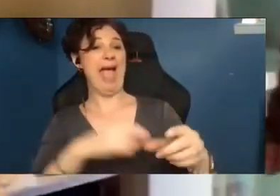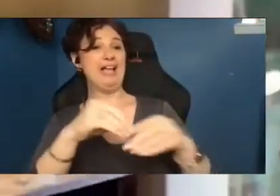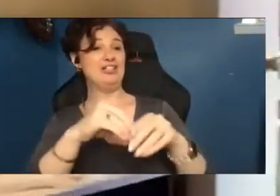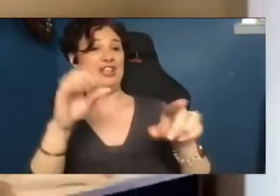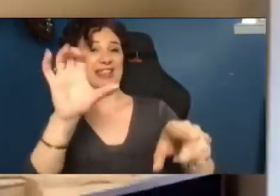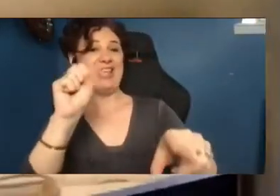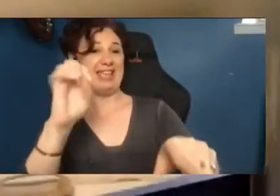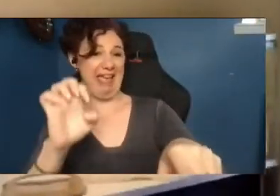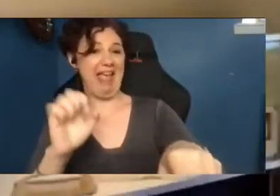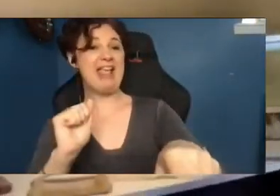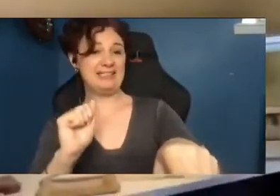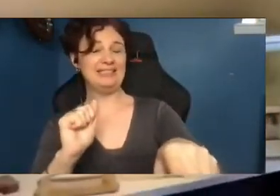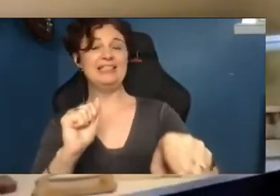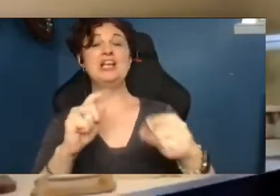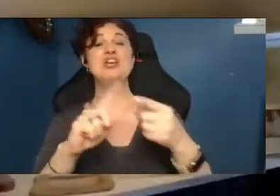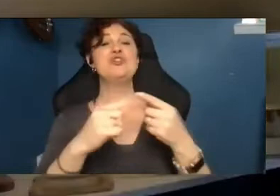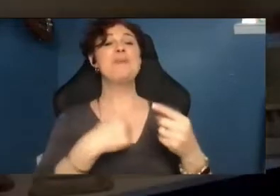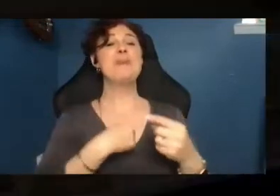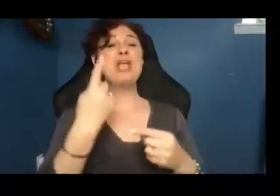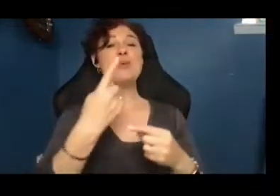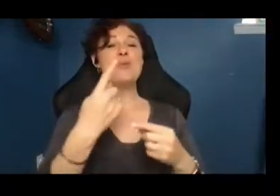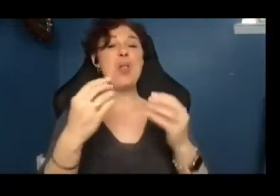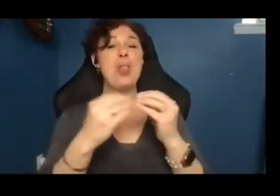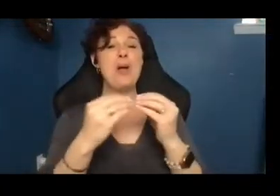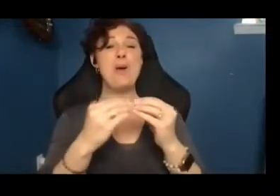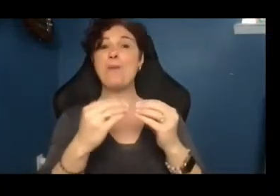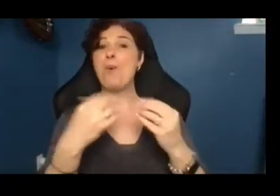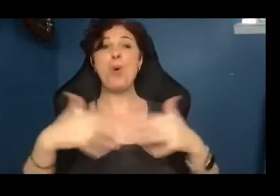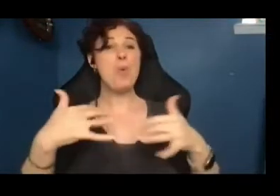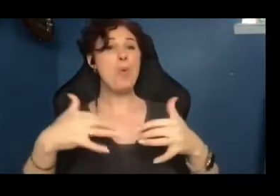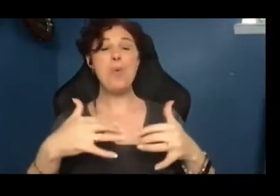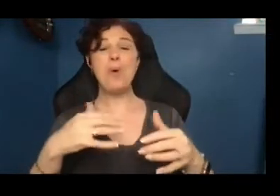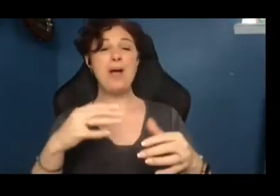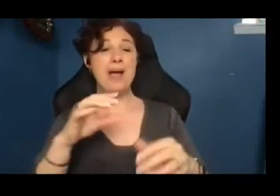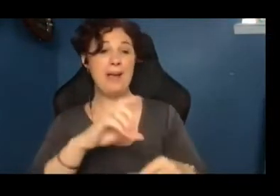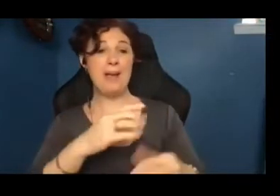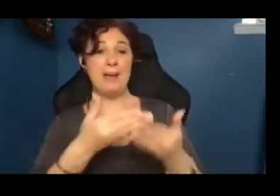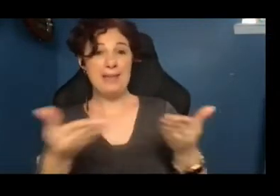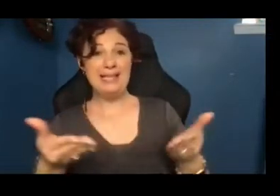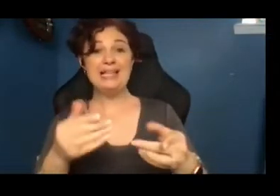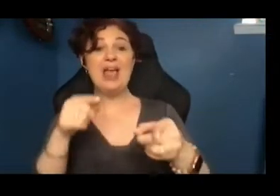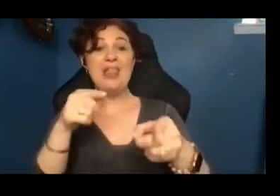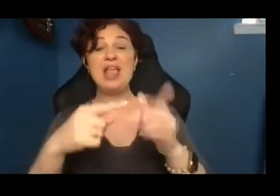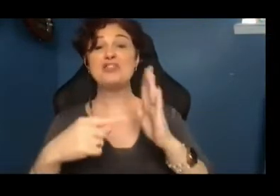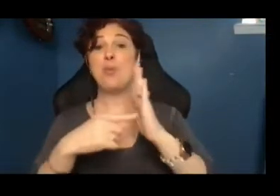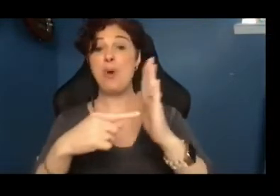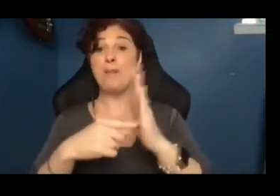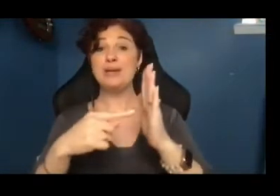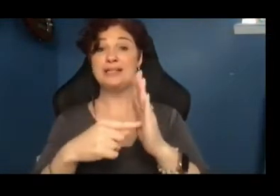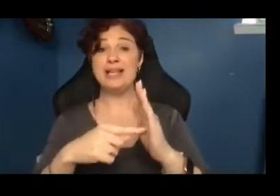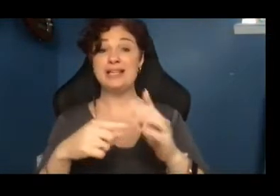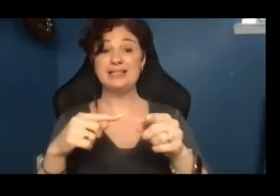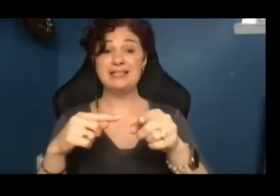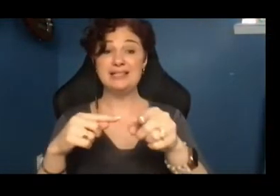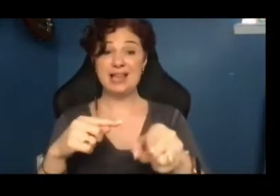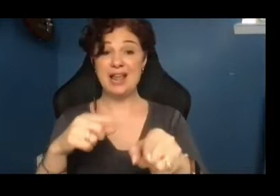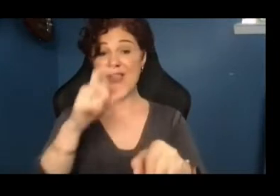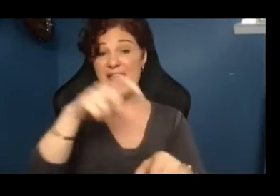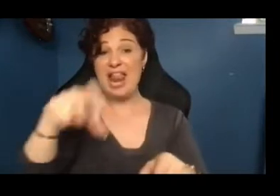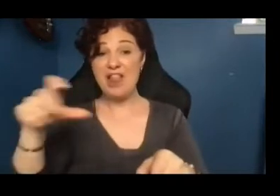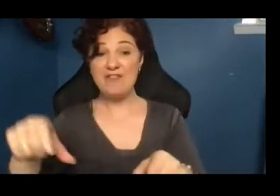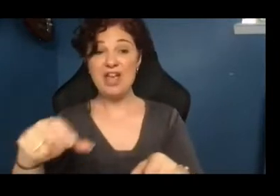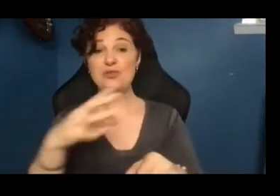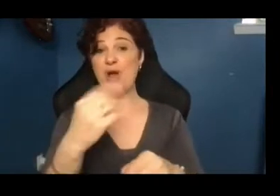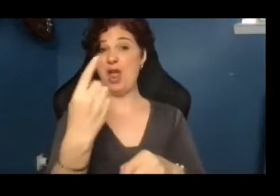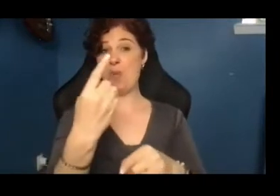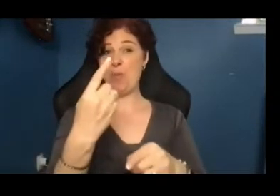case. And to me, it's one of the more poignant pieces. This piece, I think, really represents the character of an individual in one